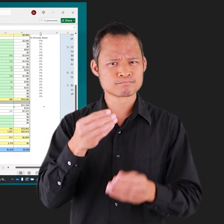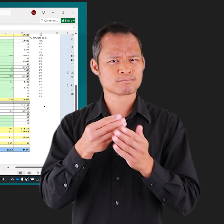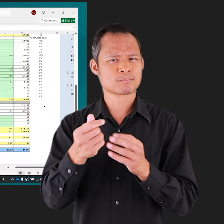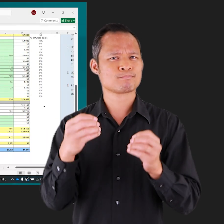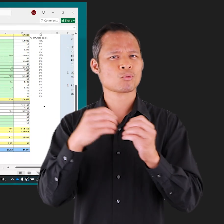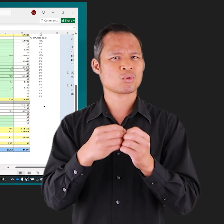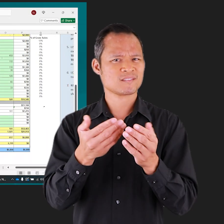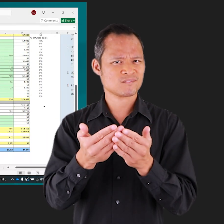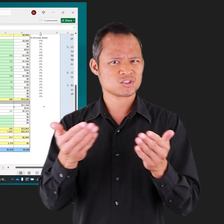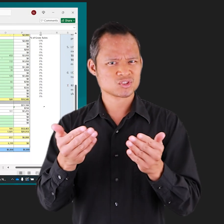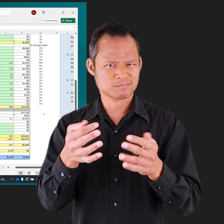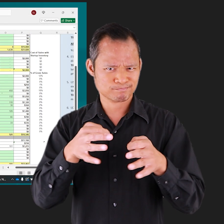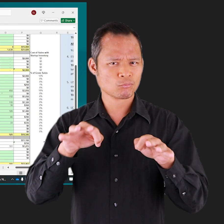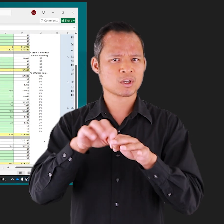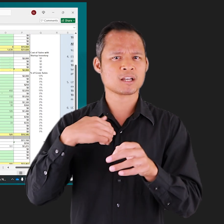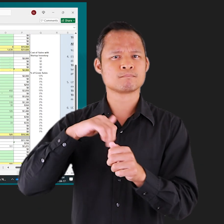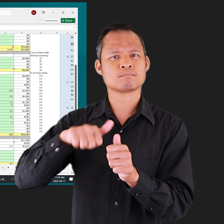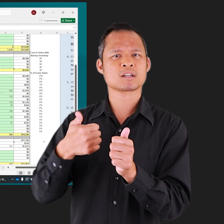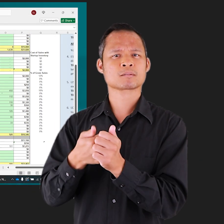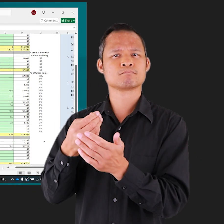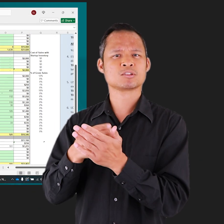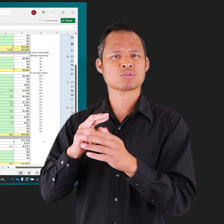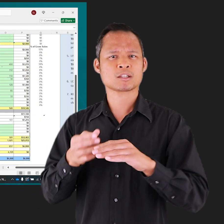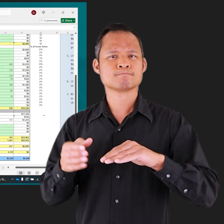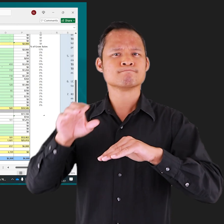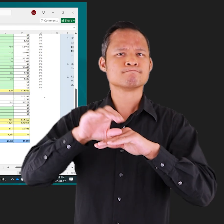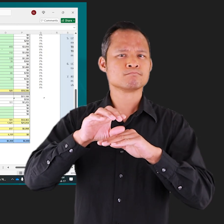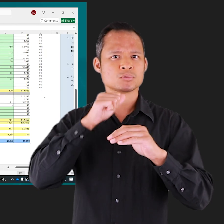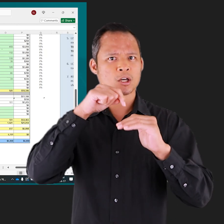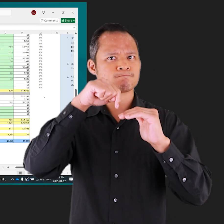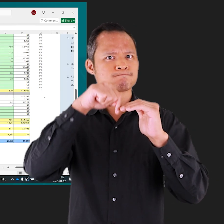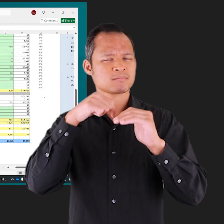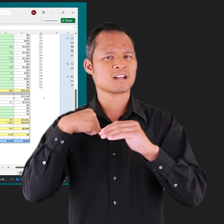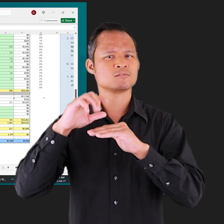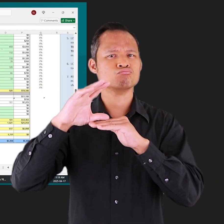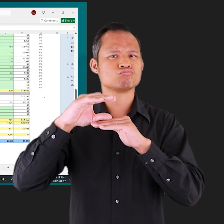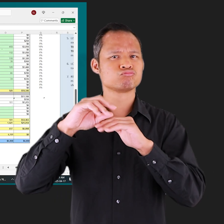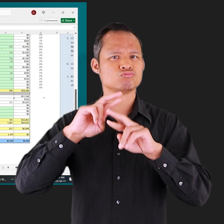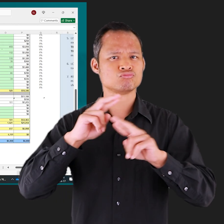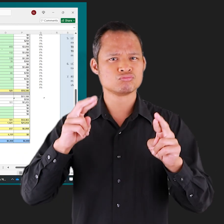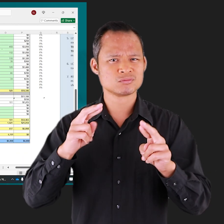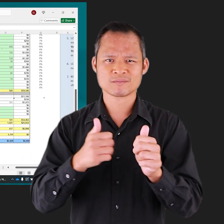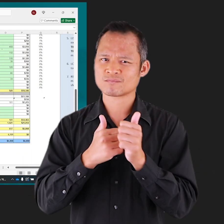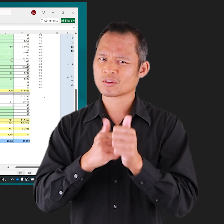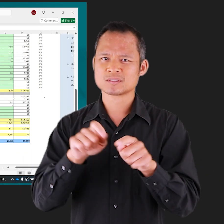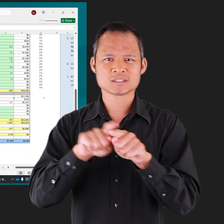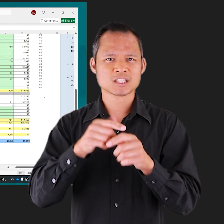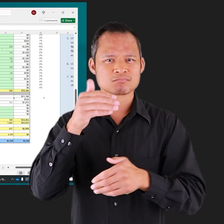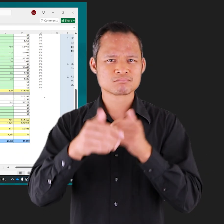do in April, because they are buying more inventory, and as long as they have enough money in their account to offset the